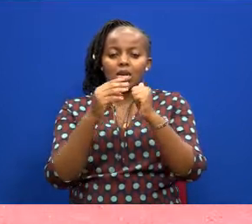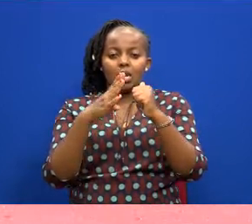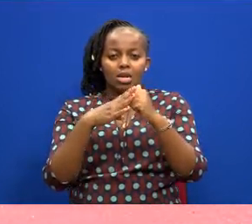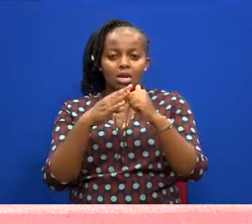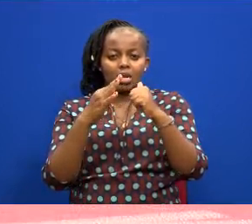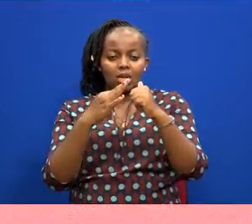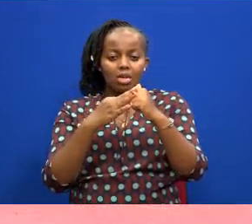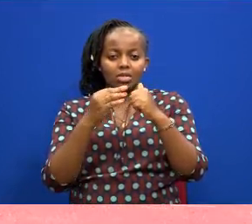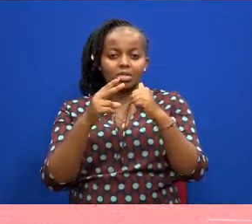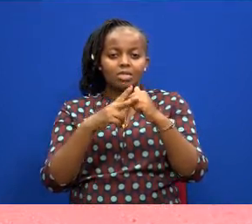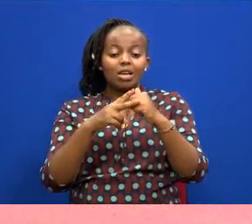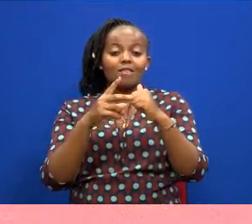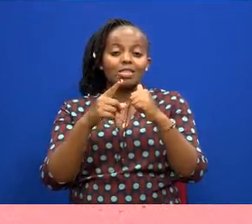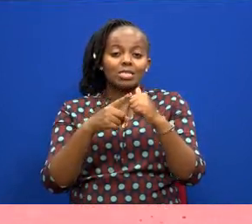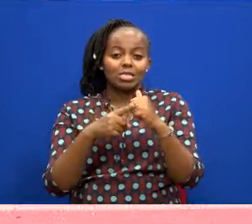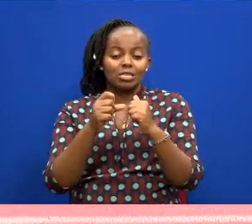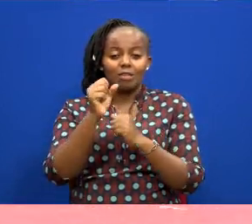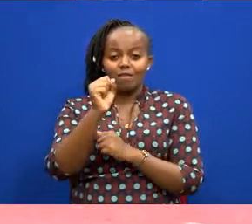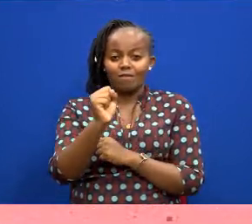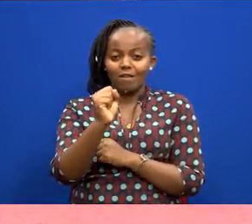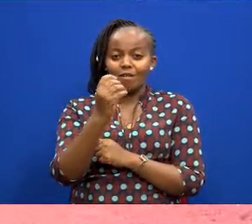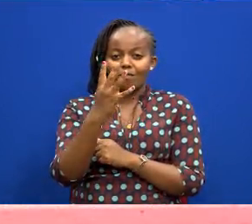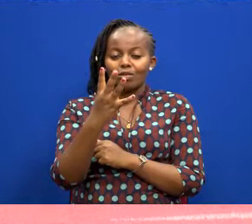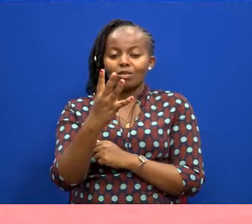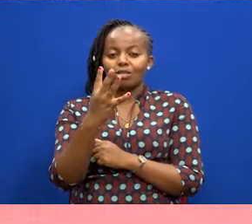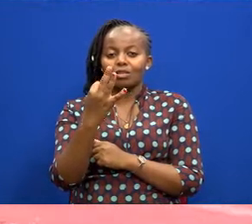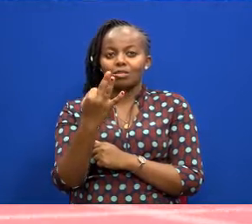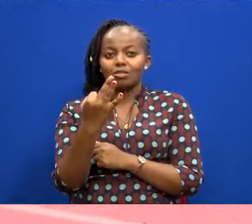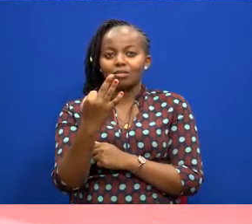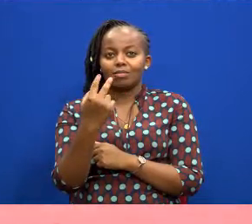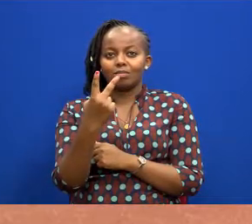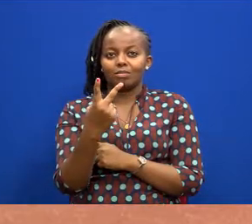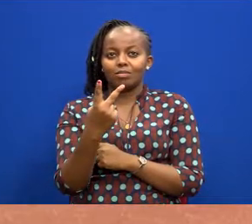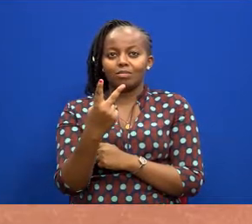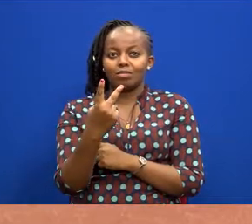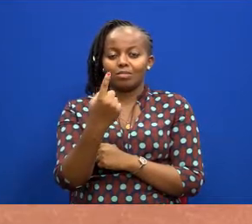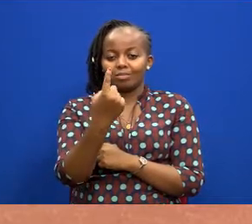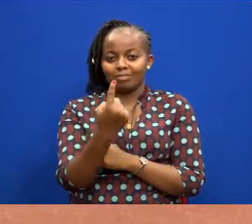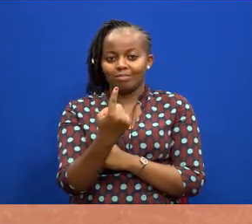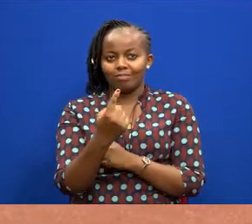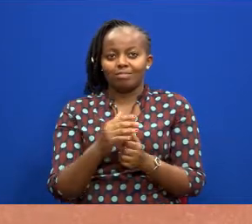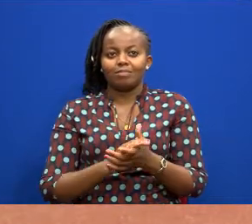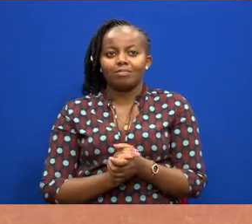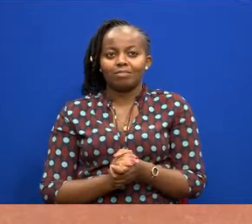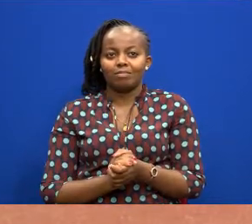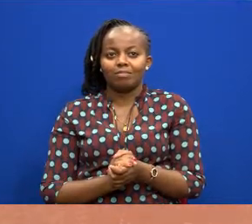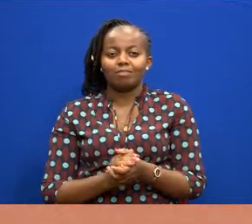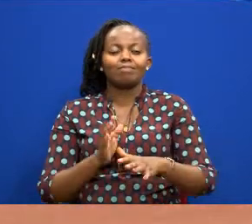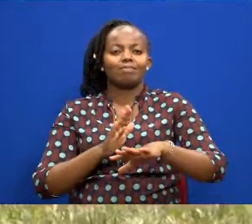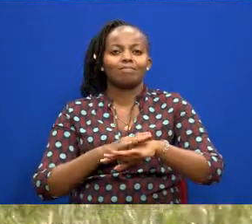7, 6, 5, 4, 3, 2,